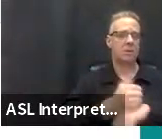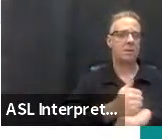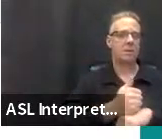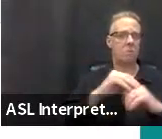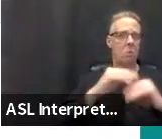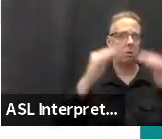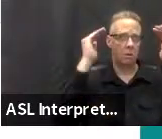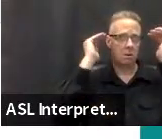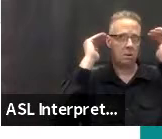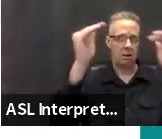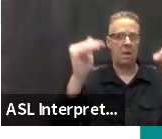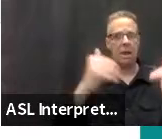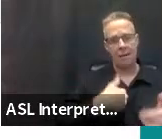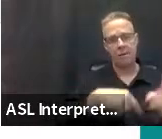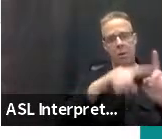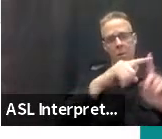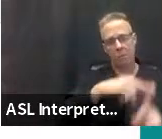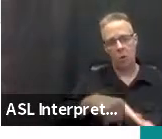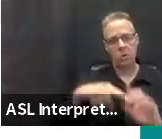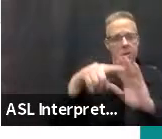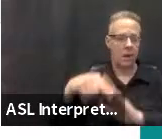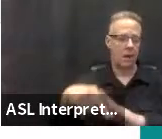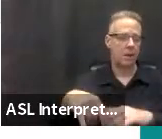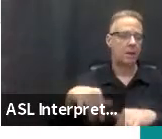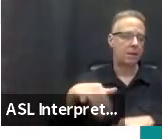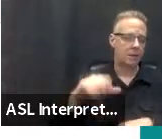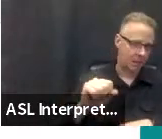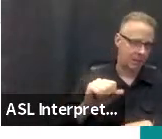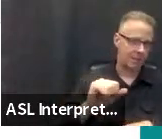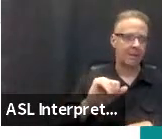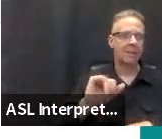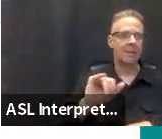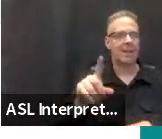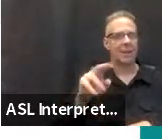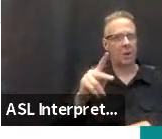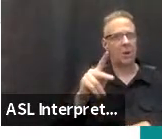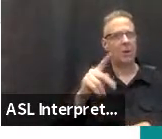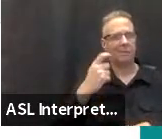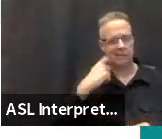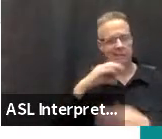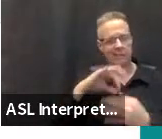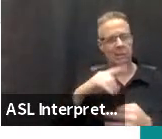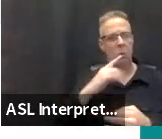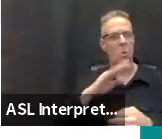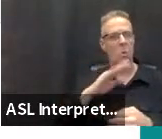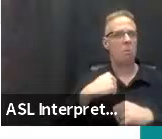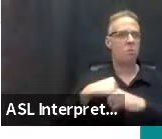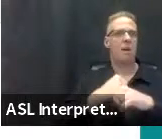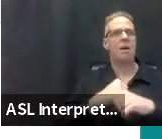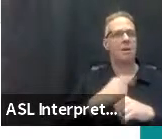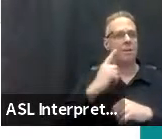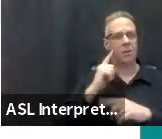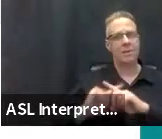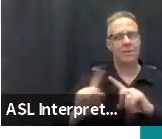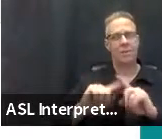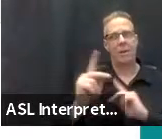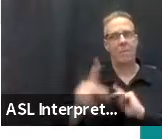space, there are pros and cons. It will, as Derek said, probably protect users of all types